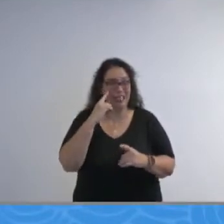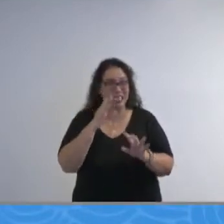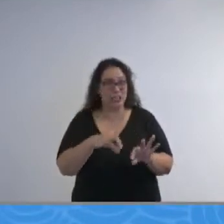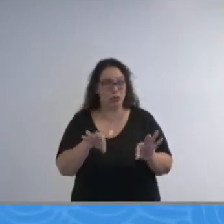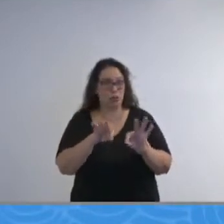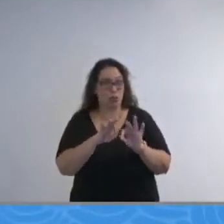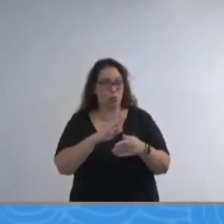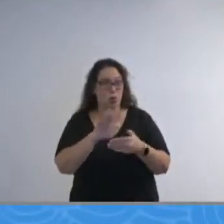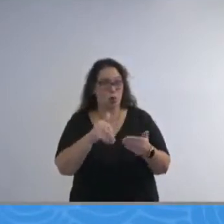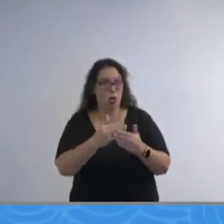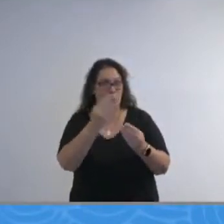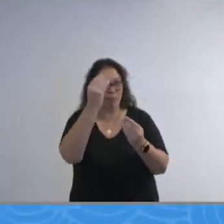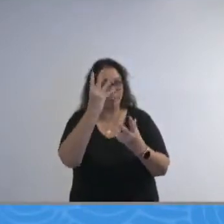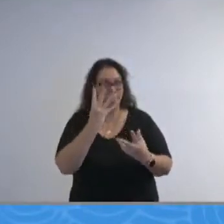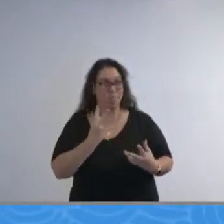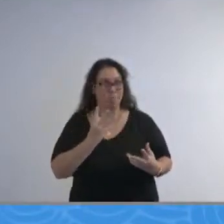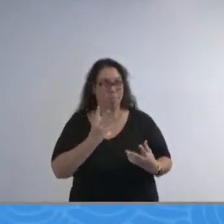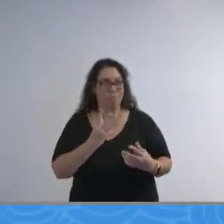all informed.